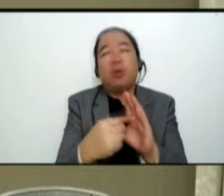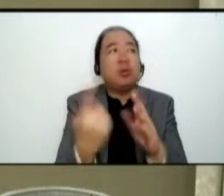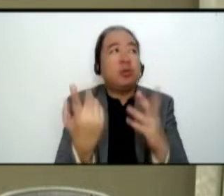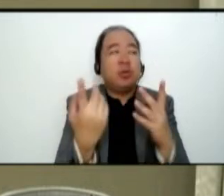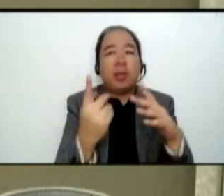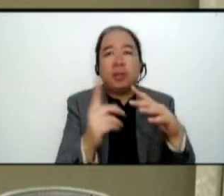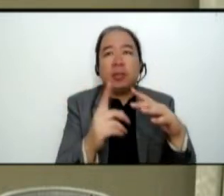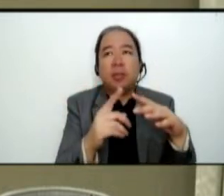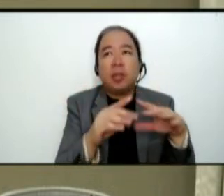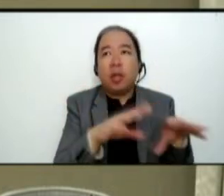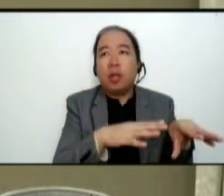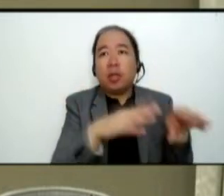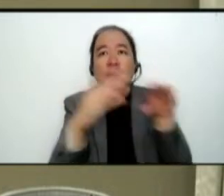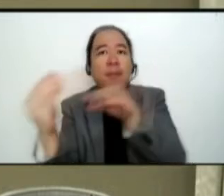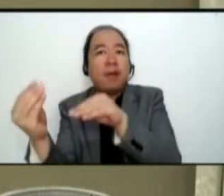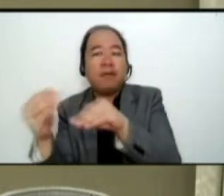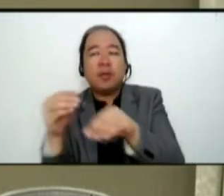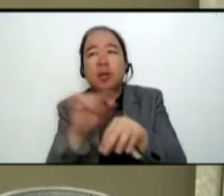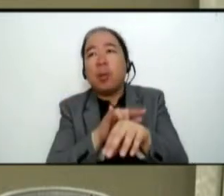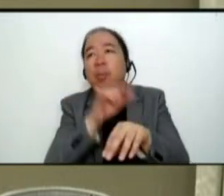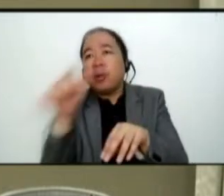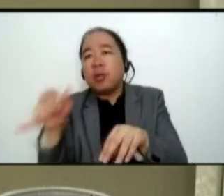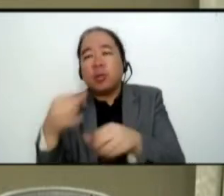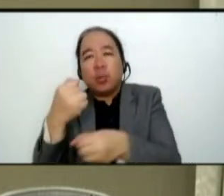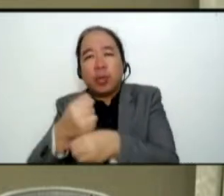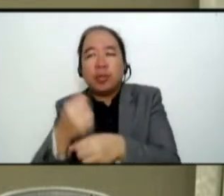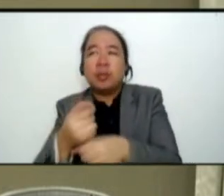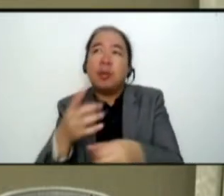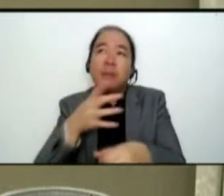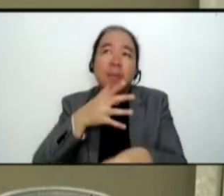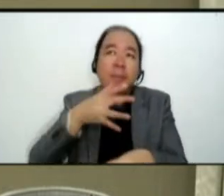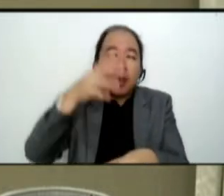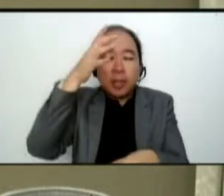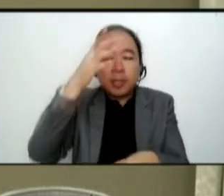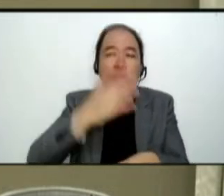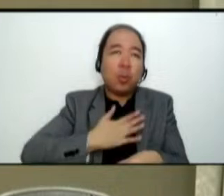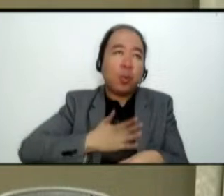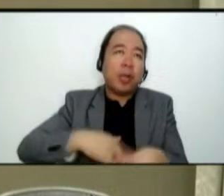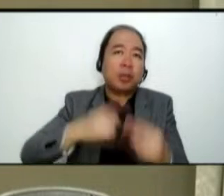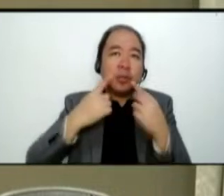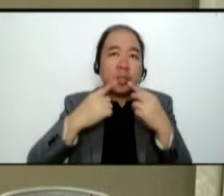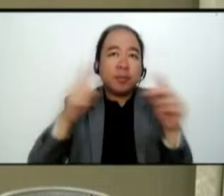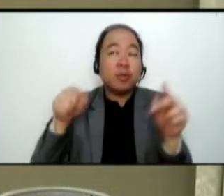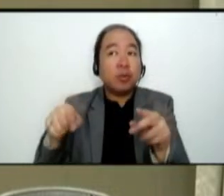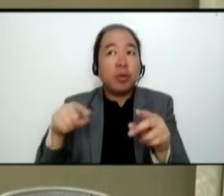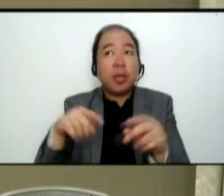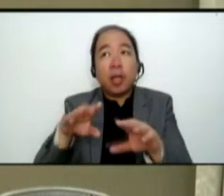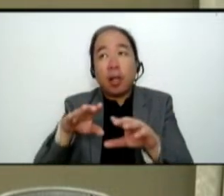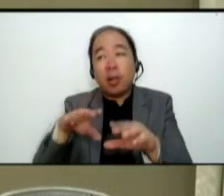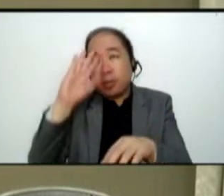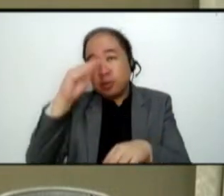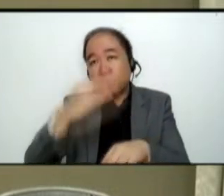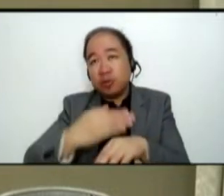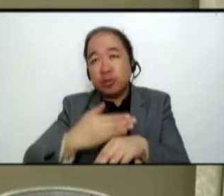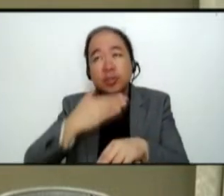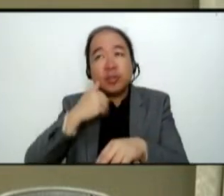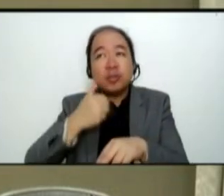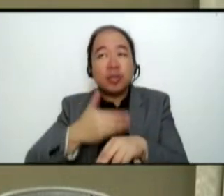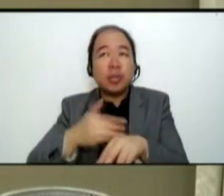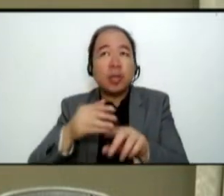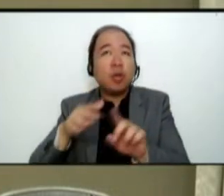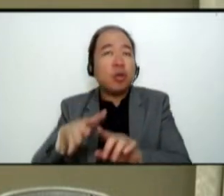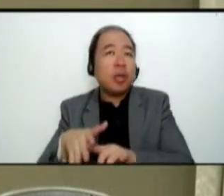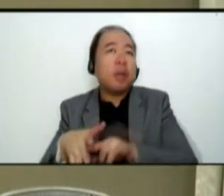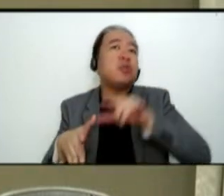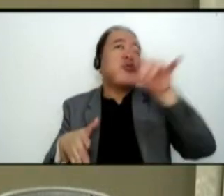so parents want children to be successful and children are going to travel to another region and the parents are going to be left